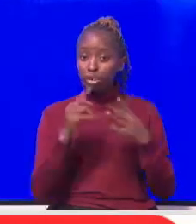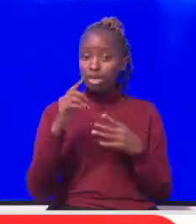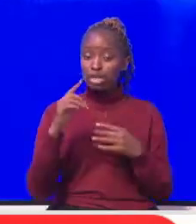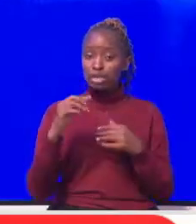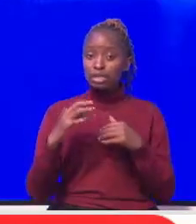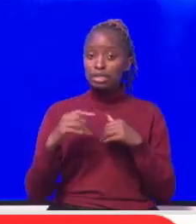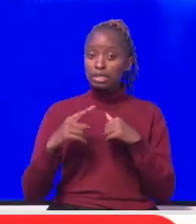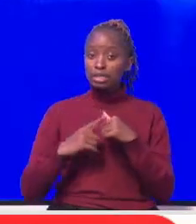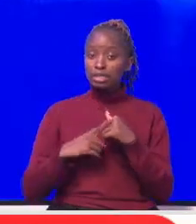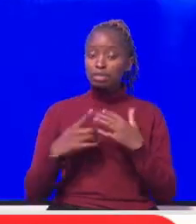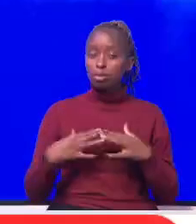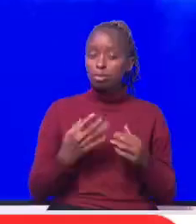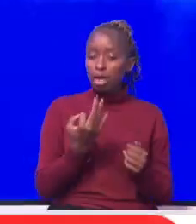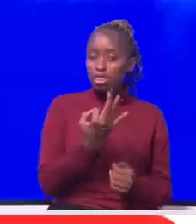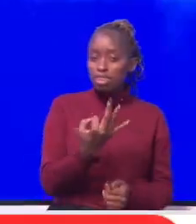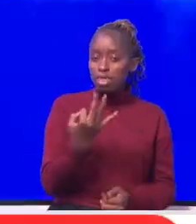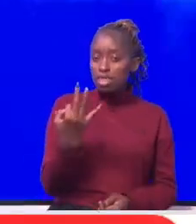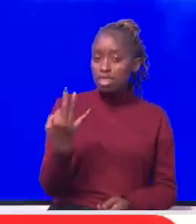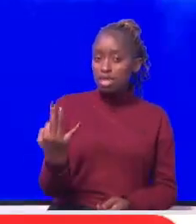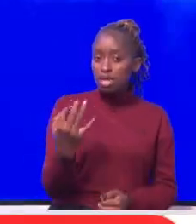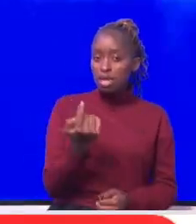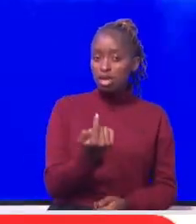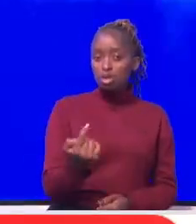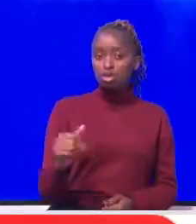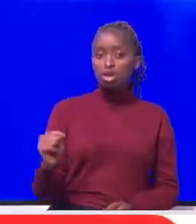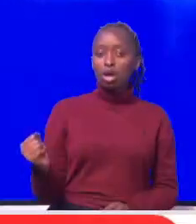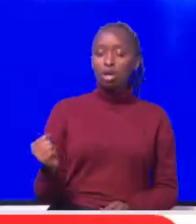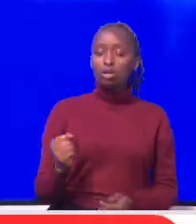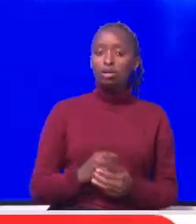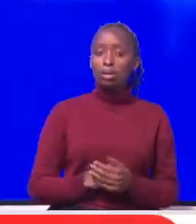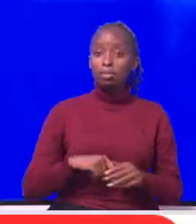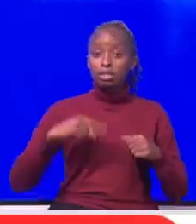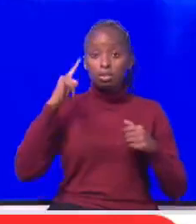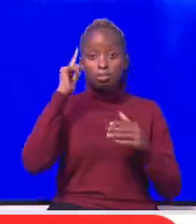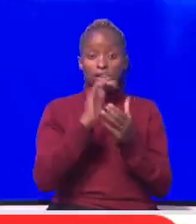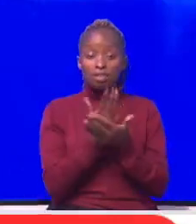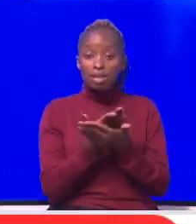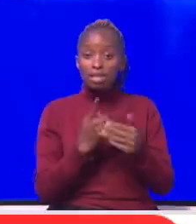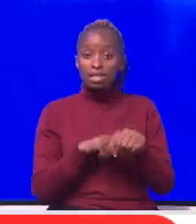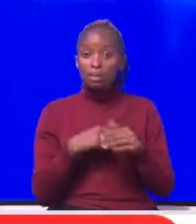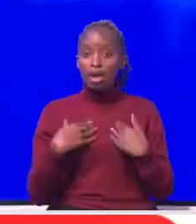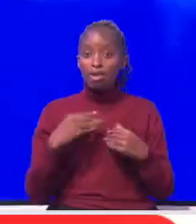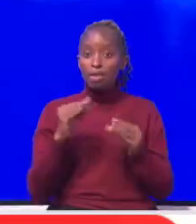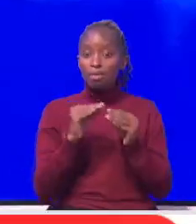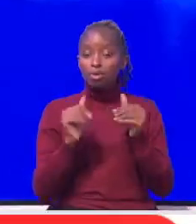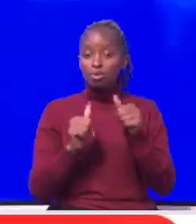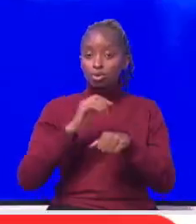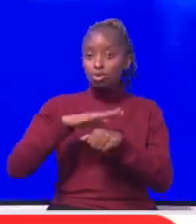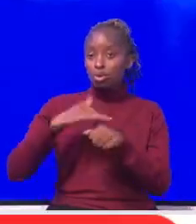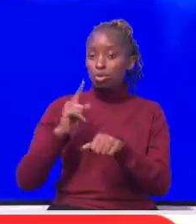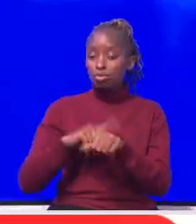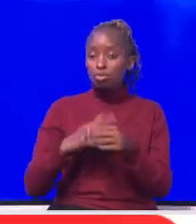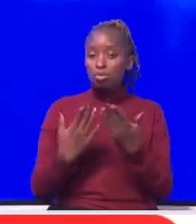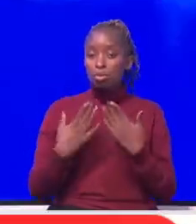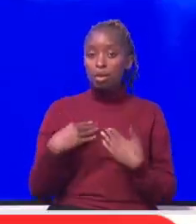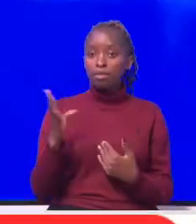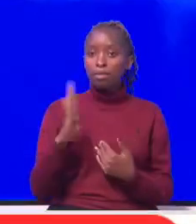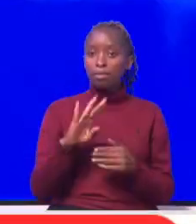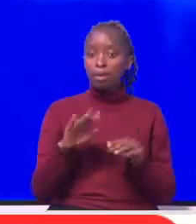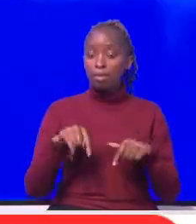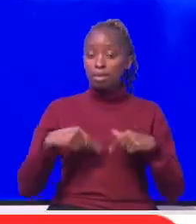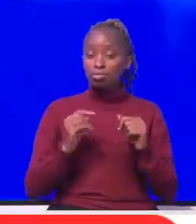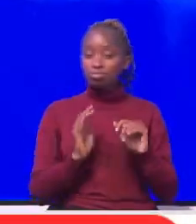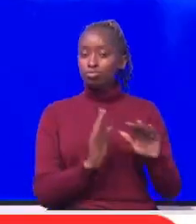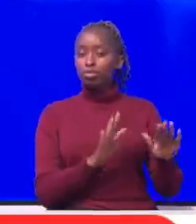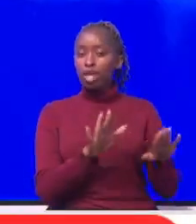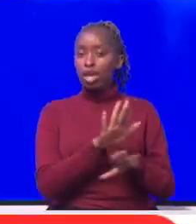side. I believe the NADCO report is top priority. Anytime a meeting is called, whether during recess or otherwise, I will leave everything else